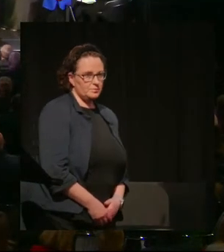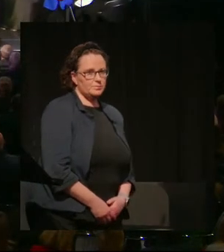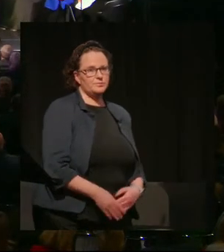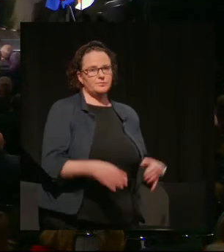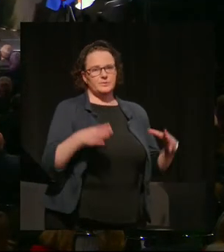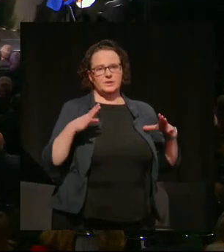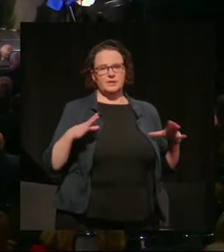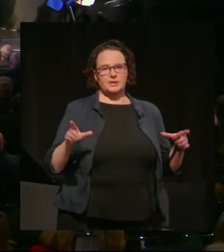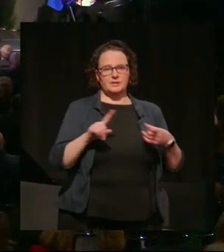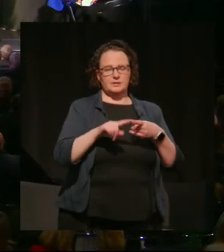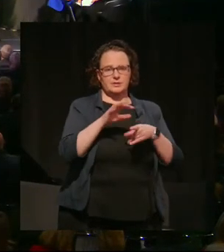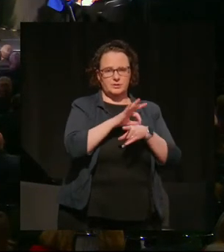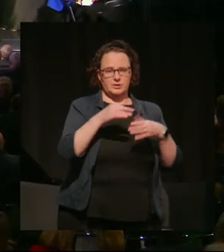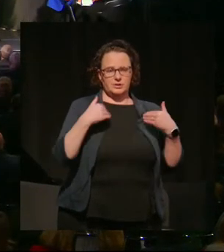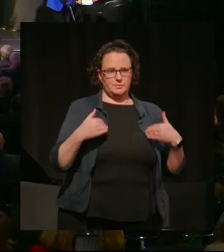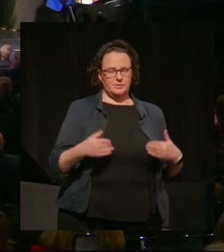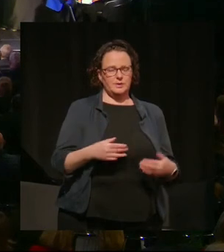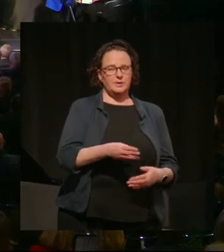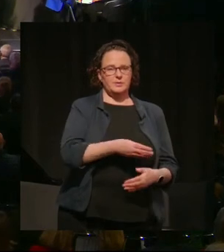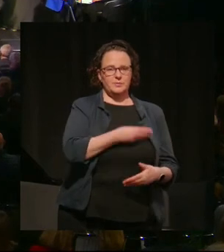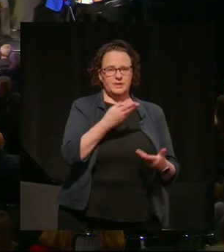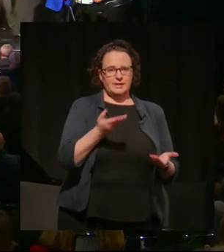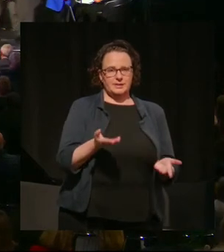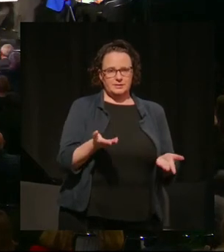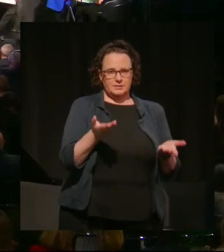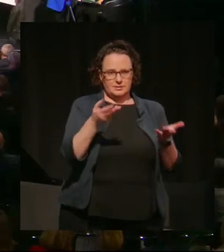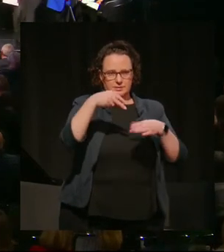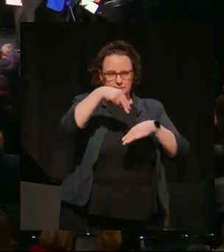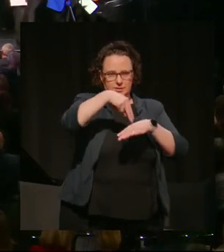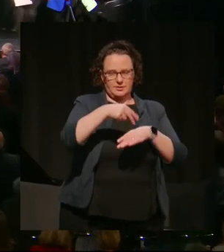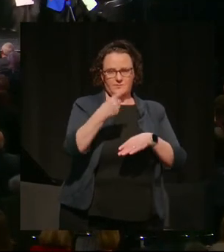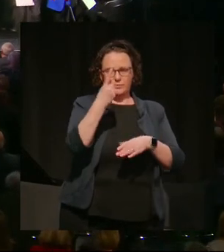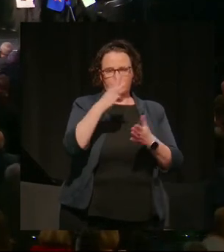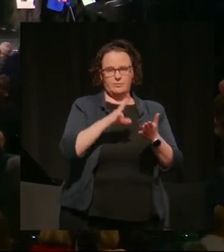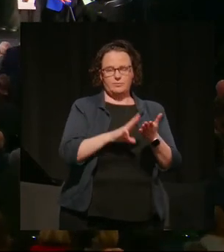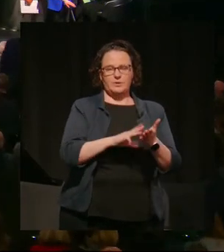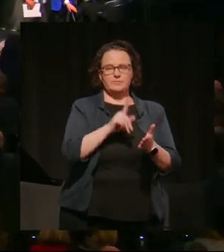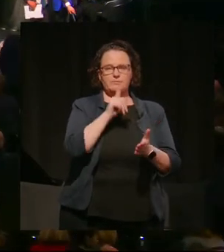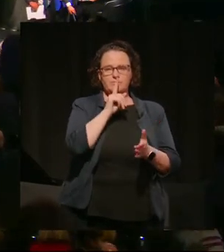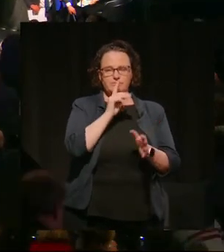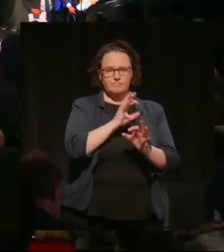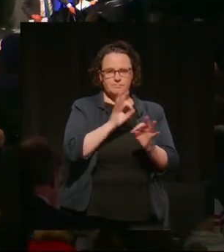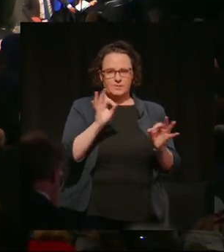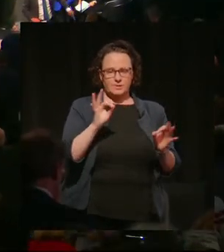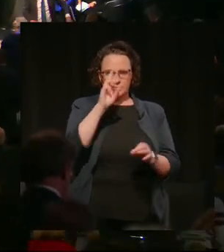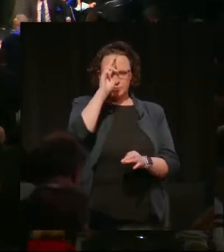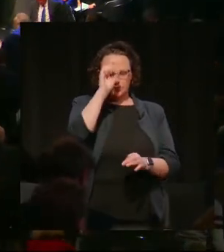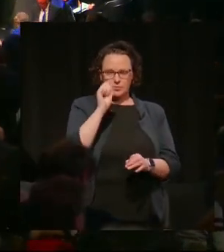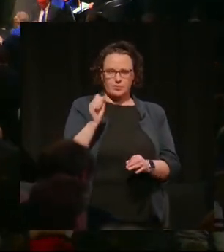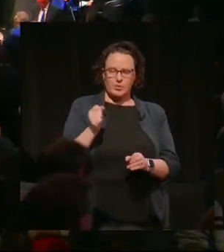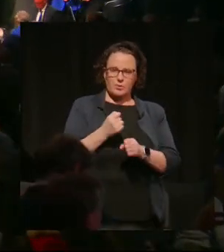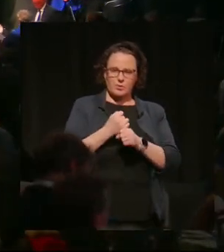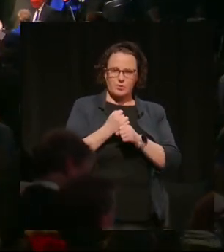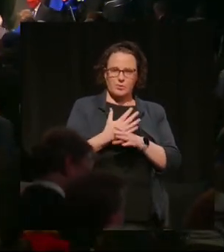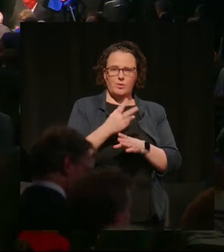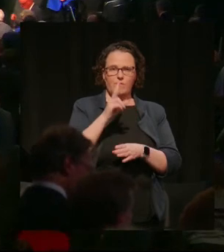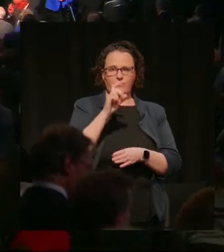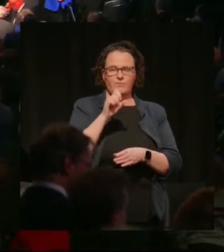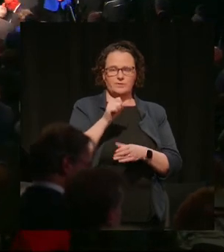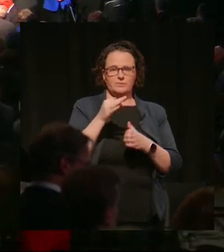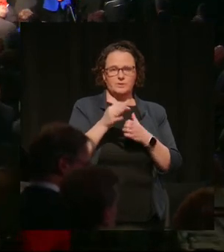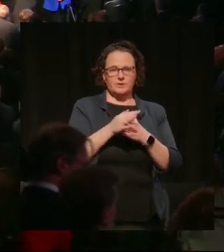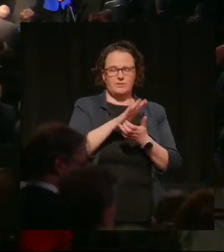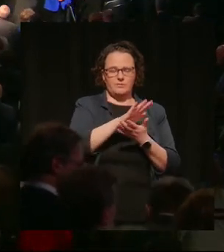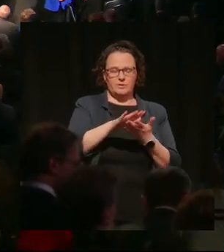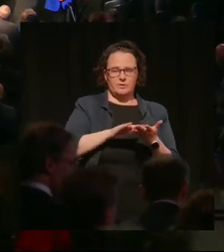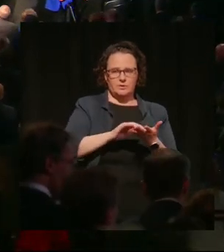Ladies and gentlemen, please stand for 1 minute silence as we remember all of the victims of the Holocaust.